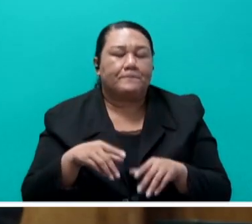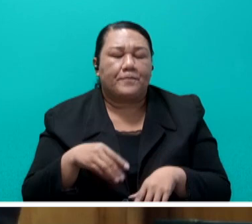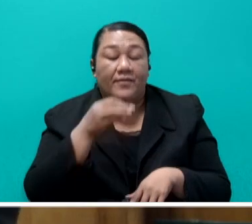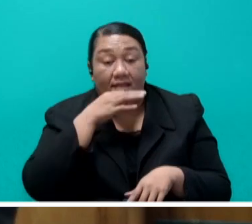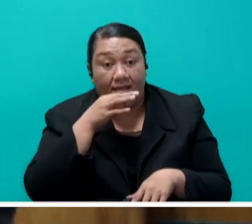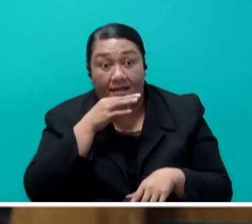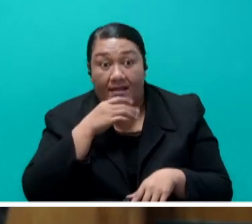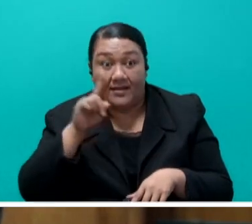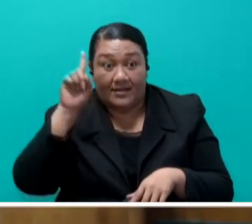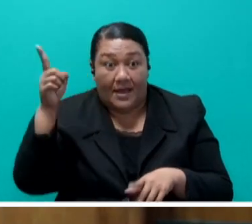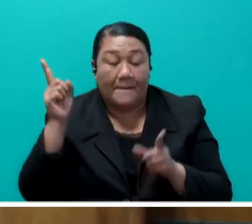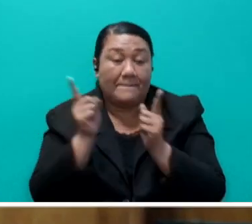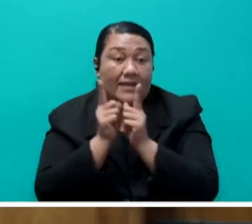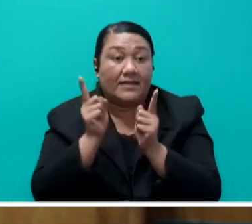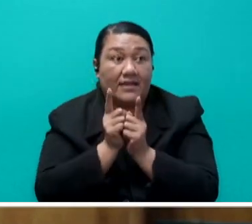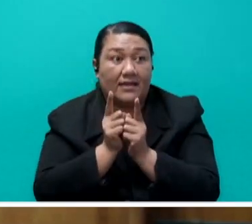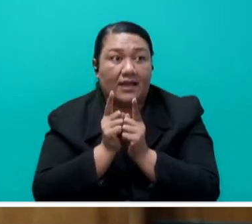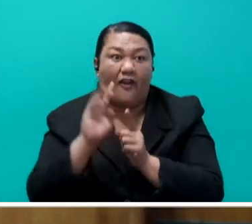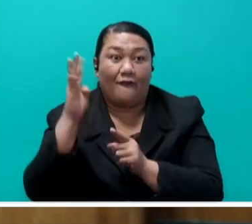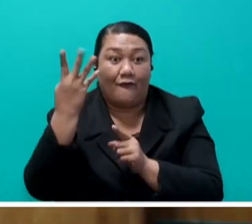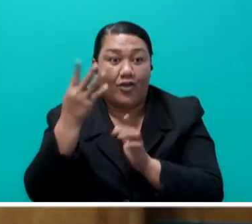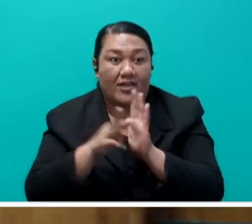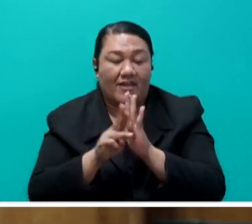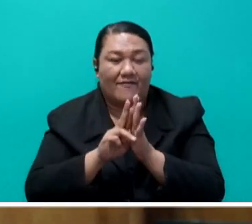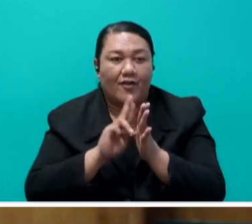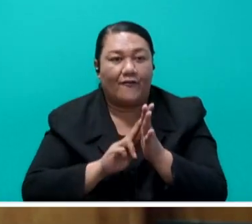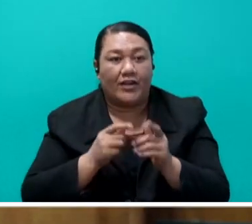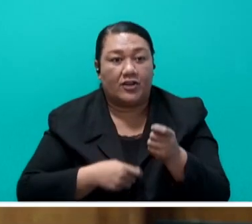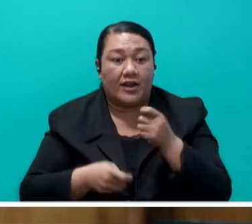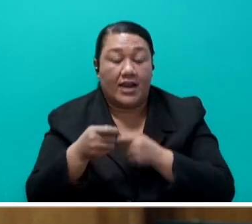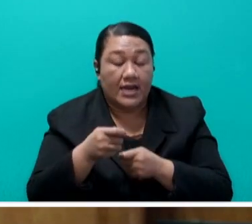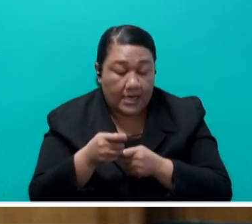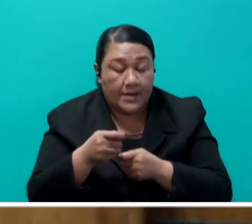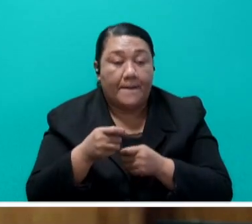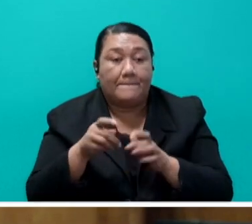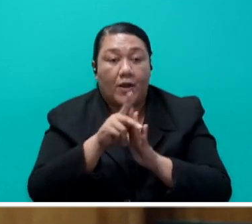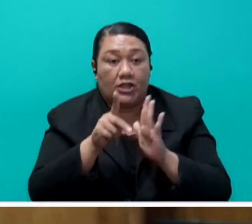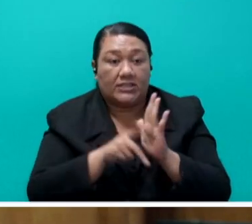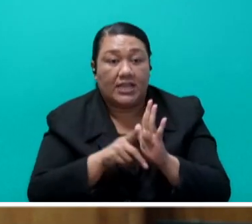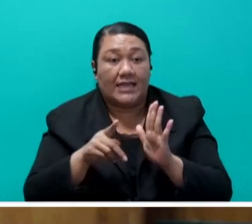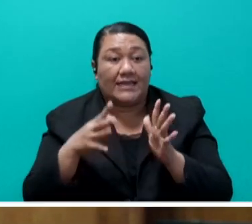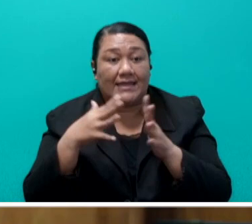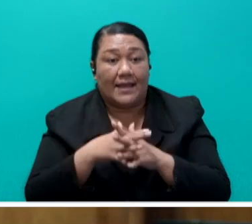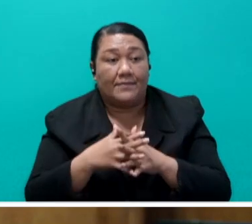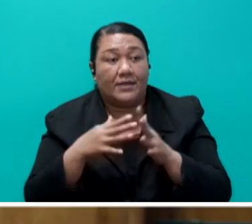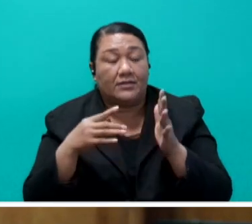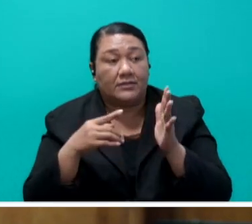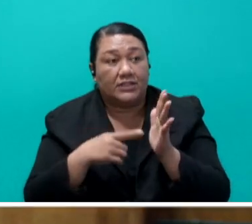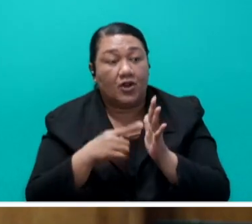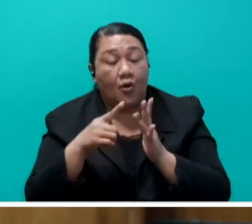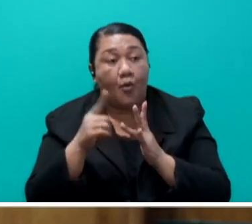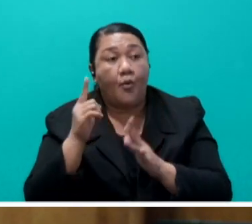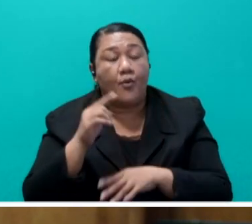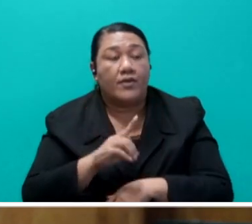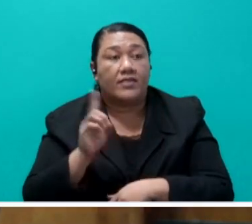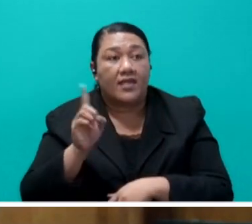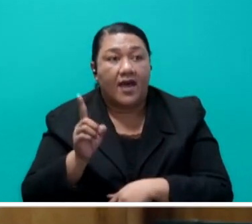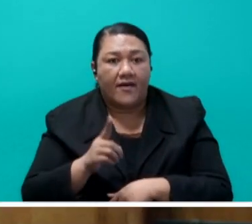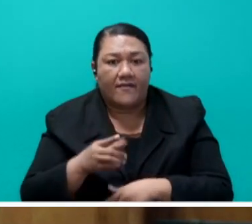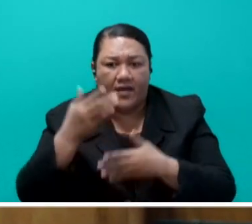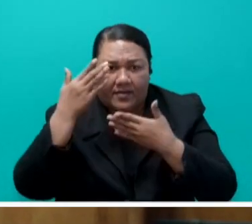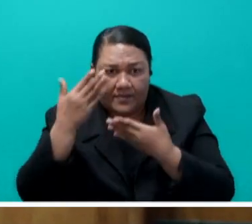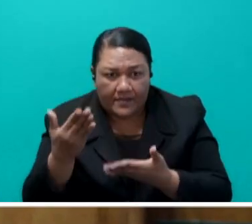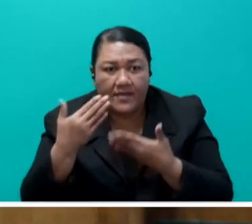engagement in the fourth review of our trade policy at the WTO. And I wish to extend my gratitude also